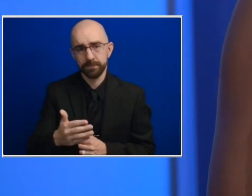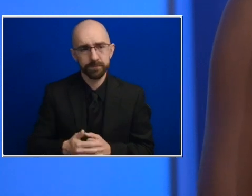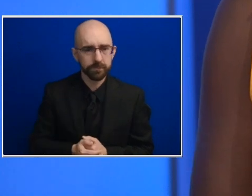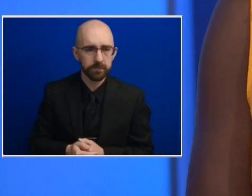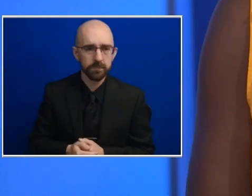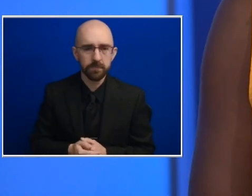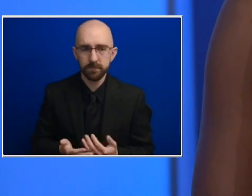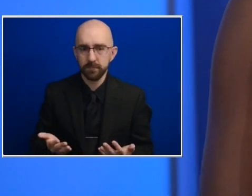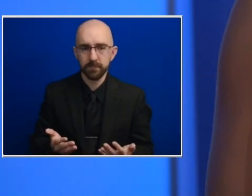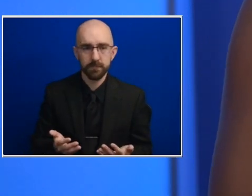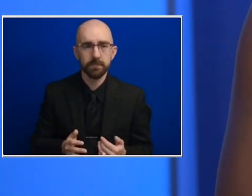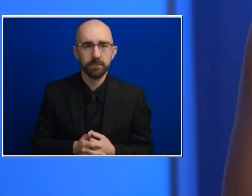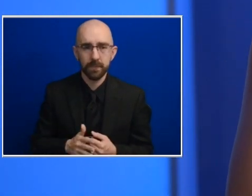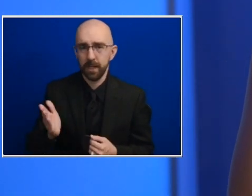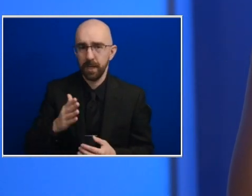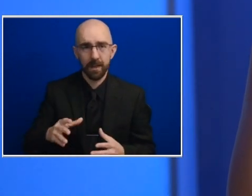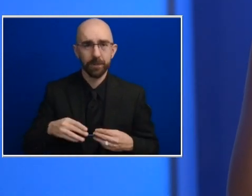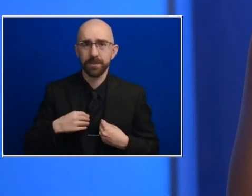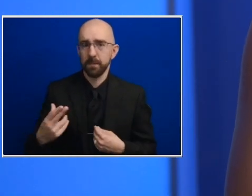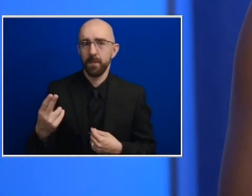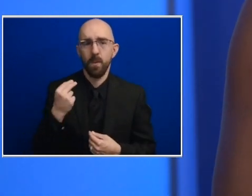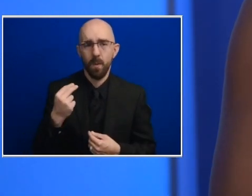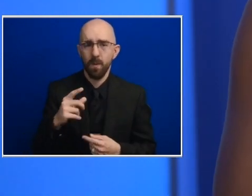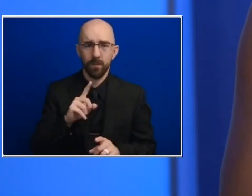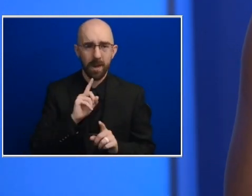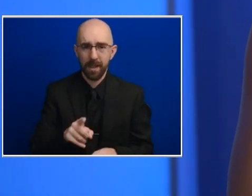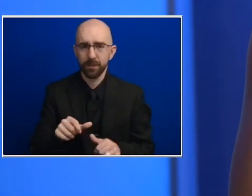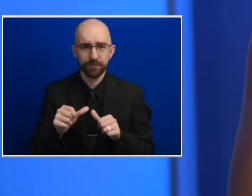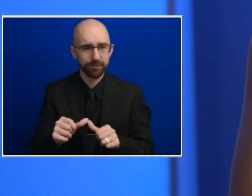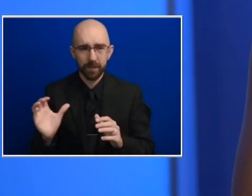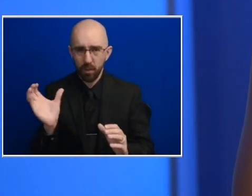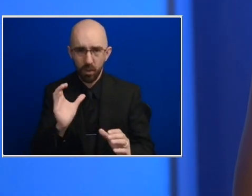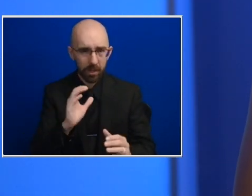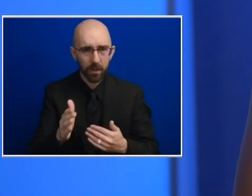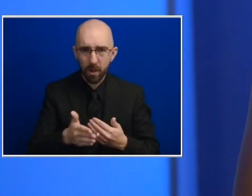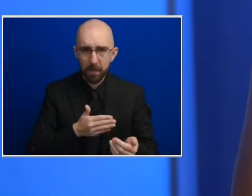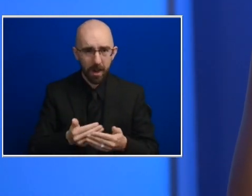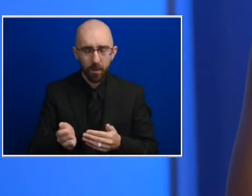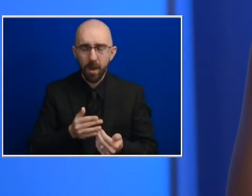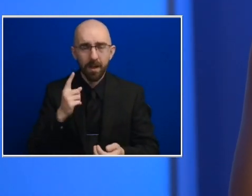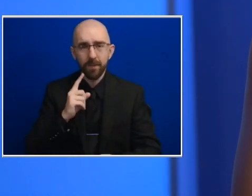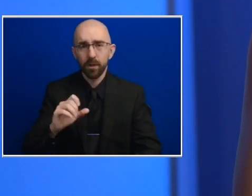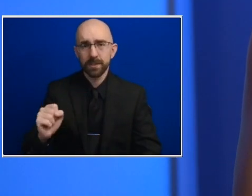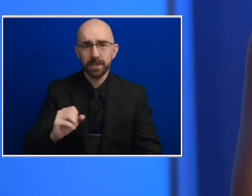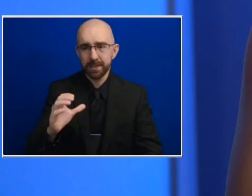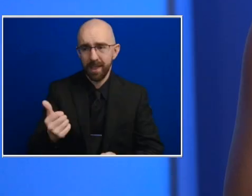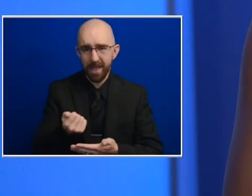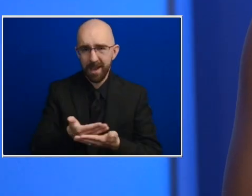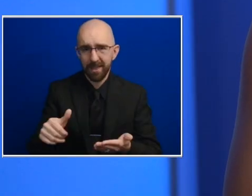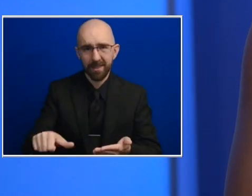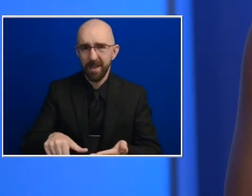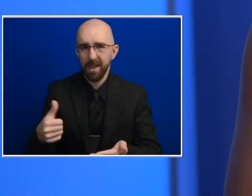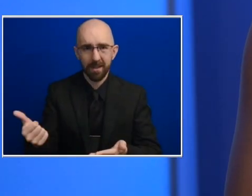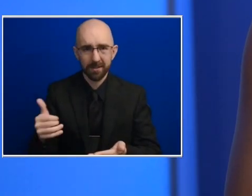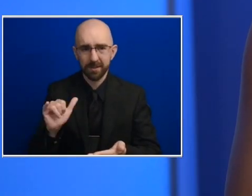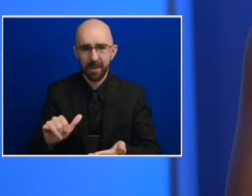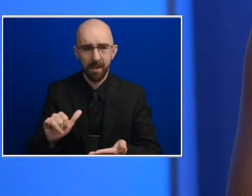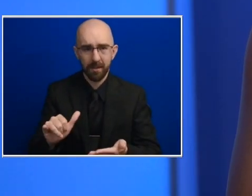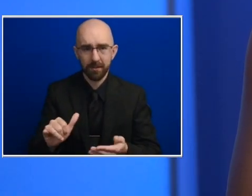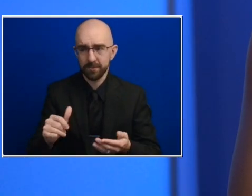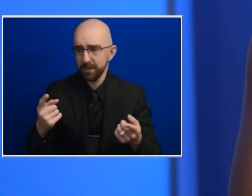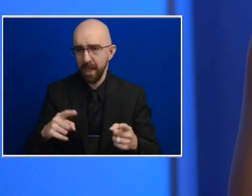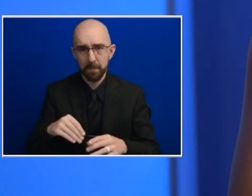Never take no for an answer. Keep looking, no matter what, not just for sickle cell, anything else that is going on in your